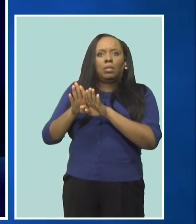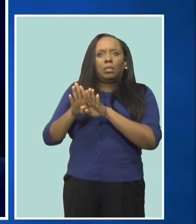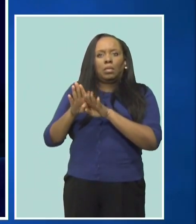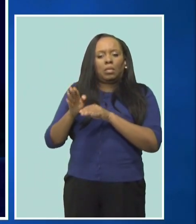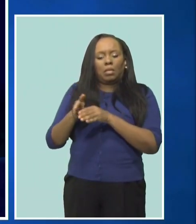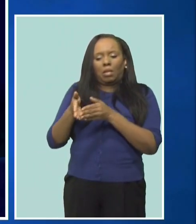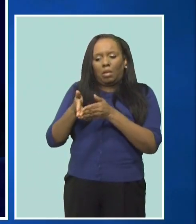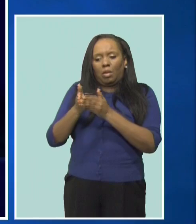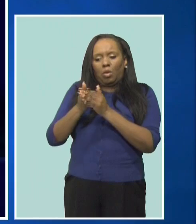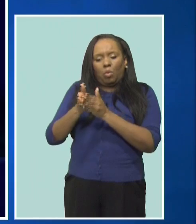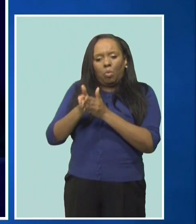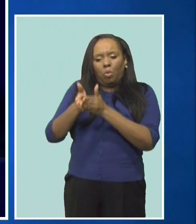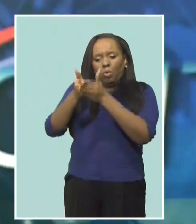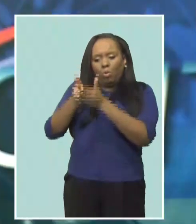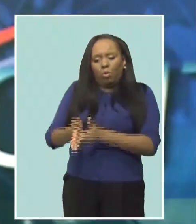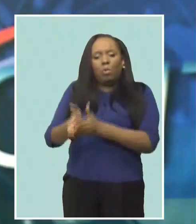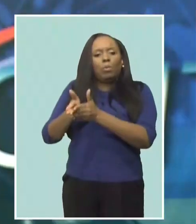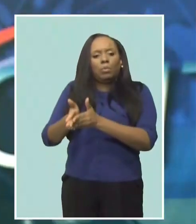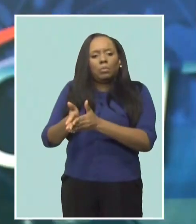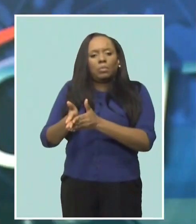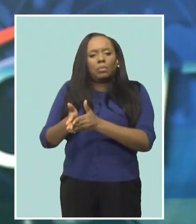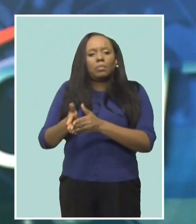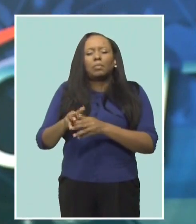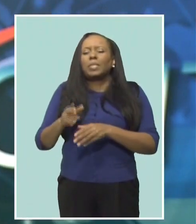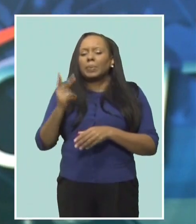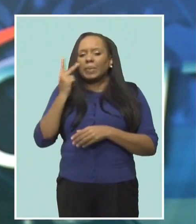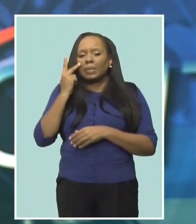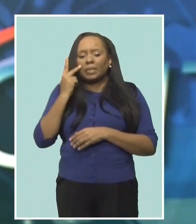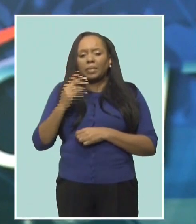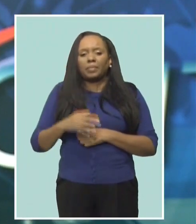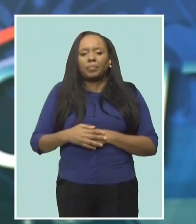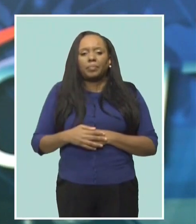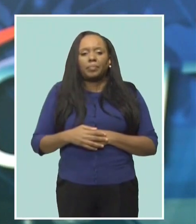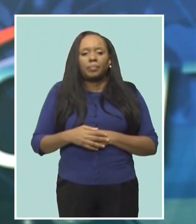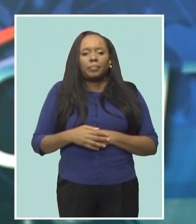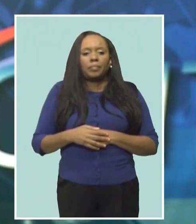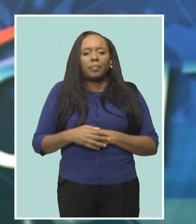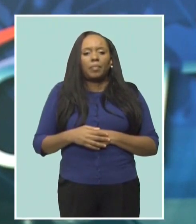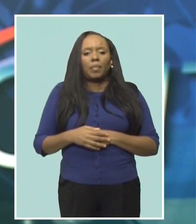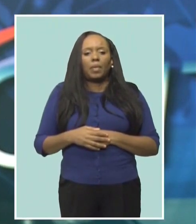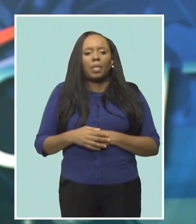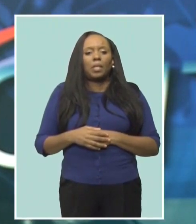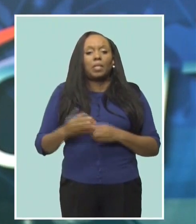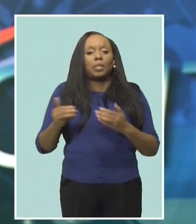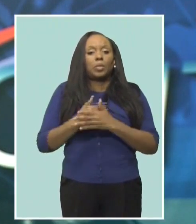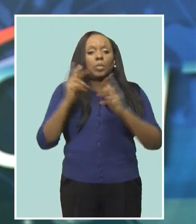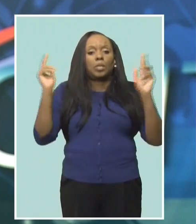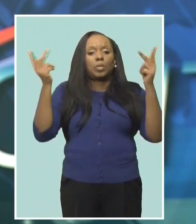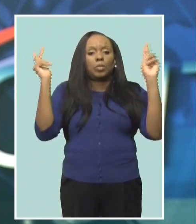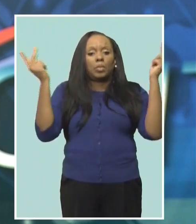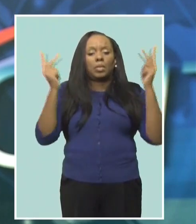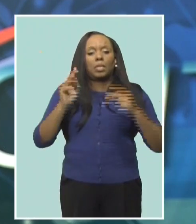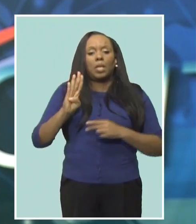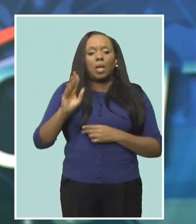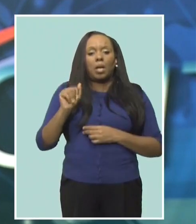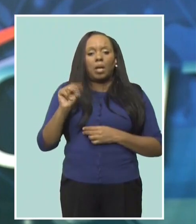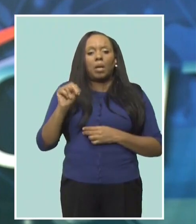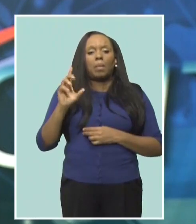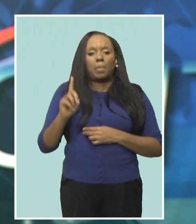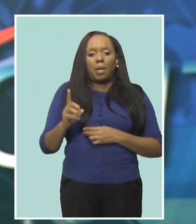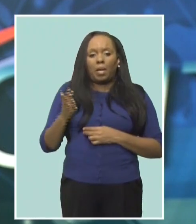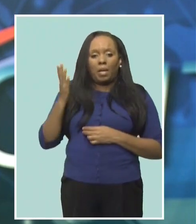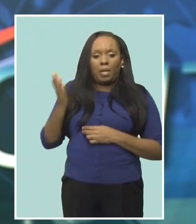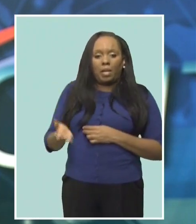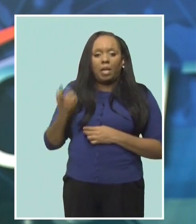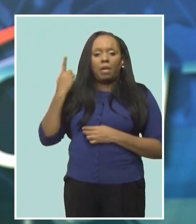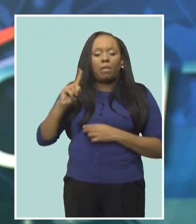berthing challenges. Well, Dream Mass Kadooment Band is the newest kid on the block and the first out the blocks ahead of